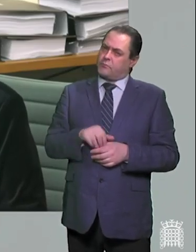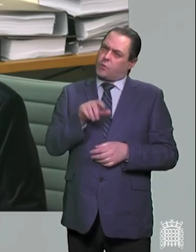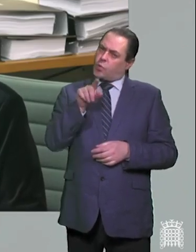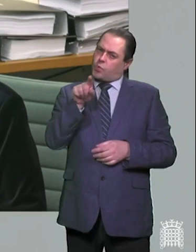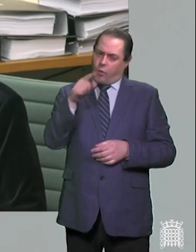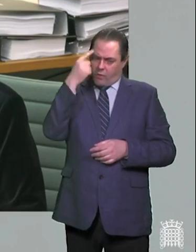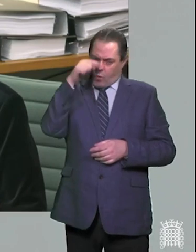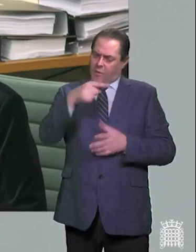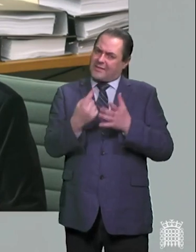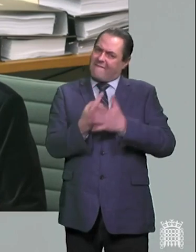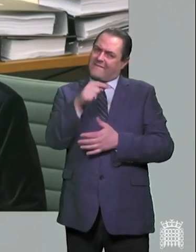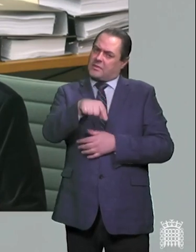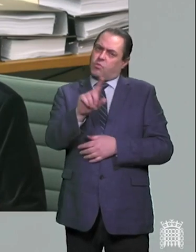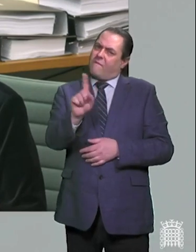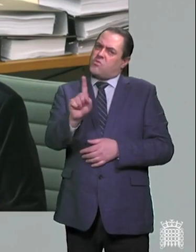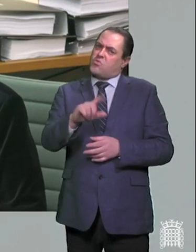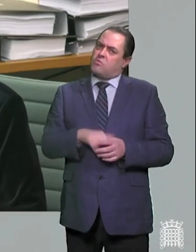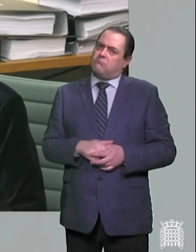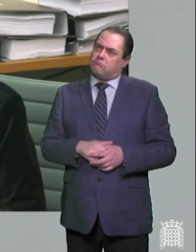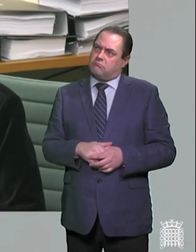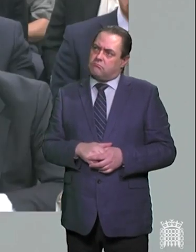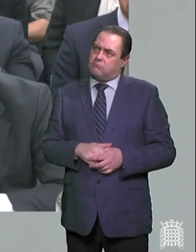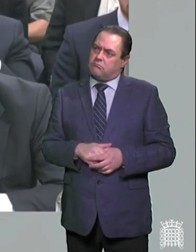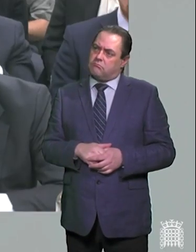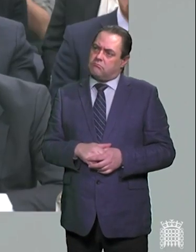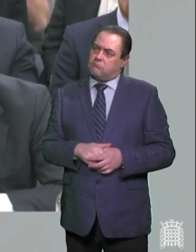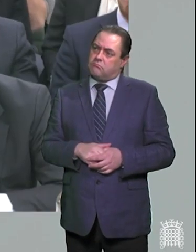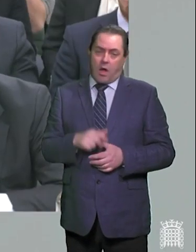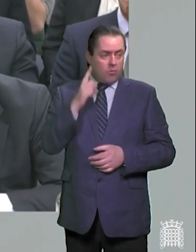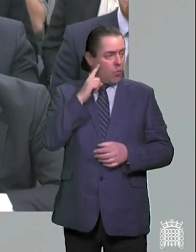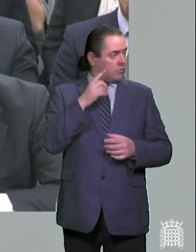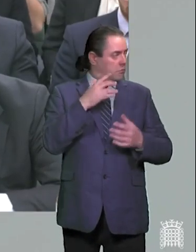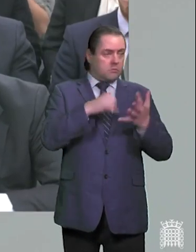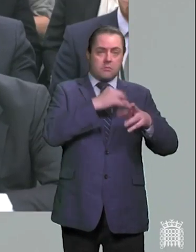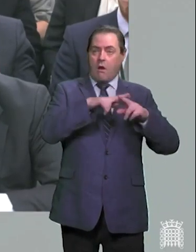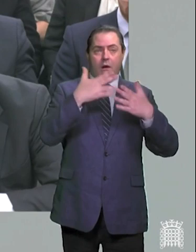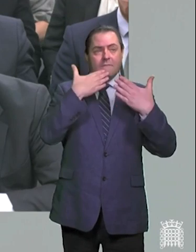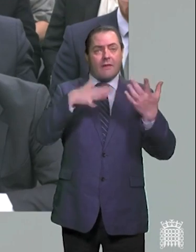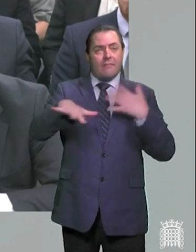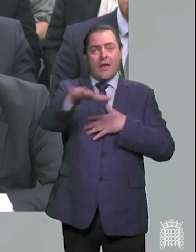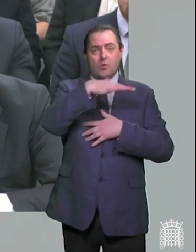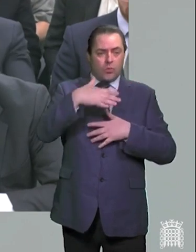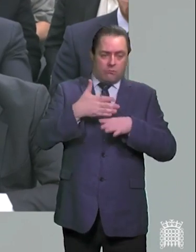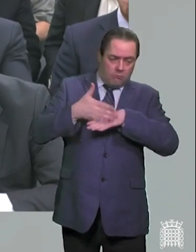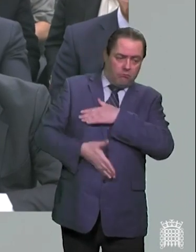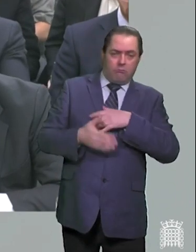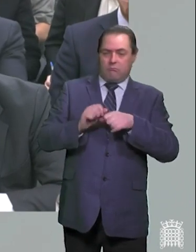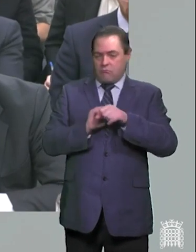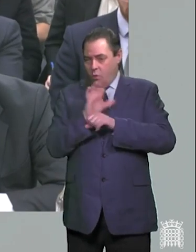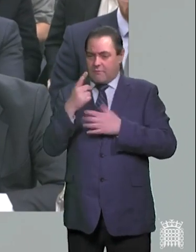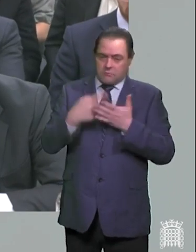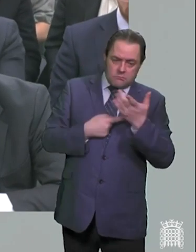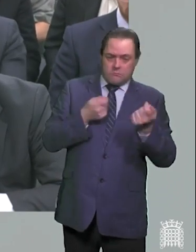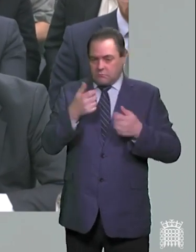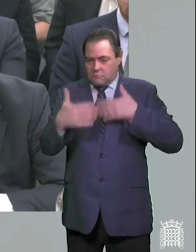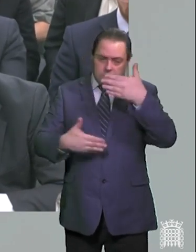your understanding of the purpose of the gathering? To thank staff who'd been working very hard on COVID, and it seemed